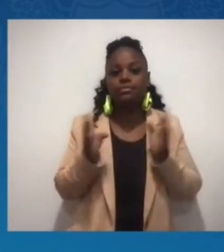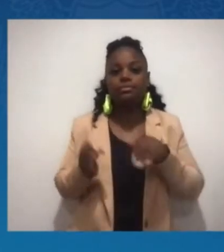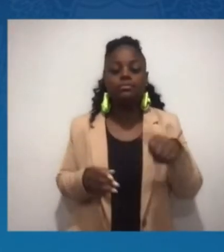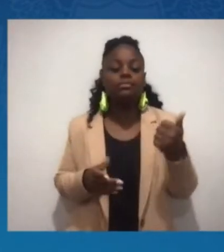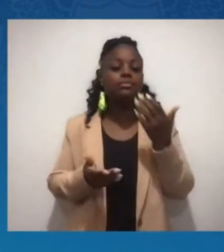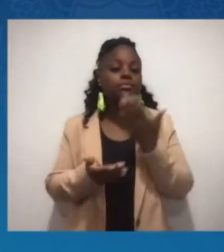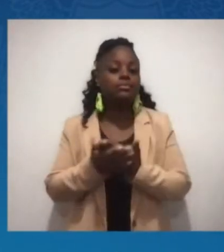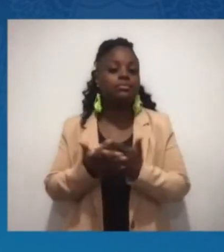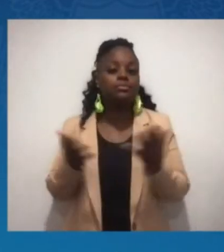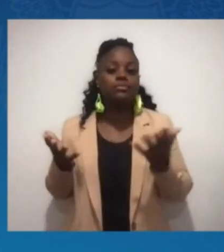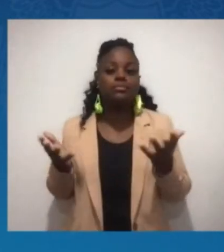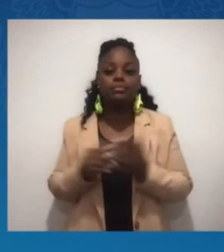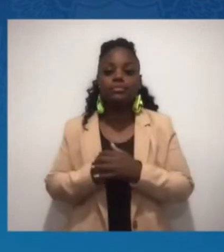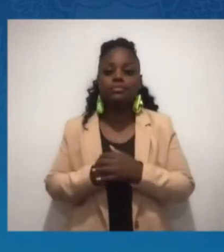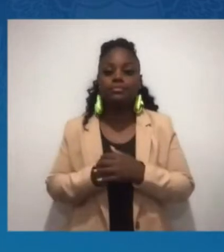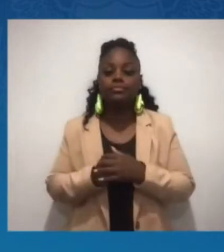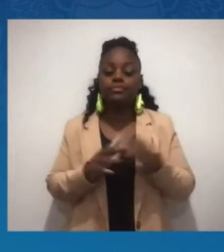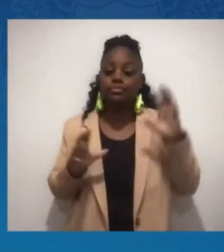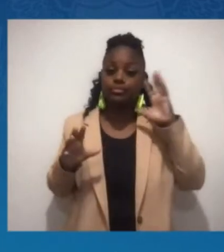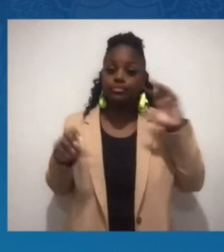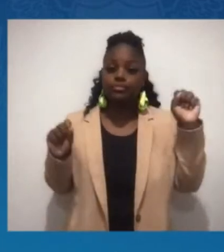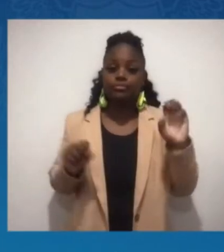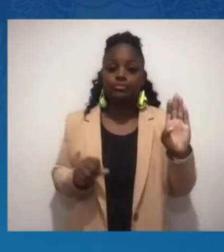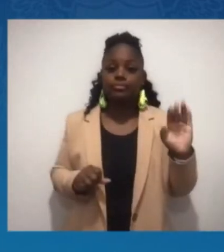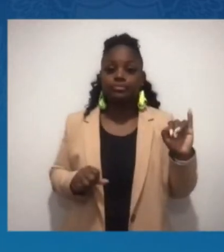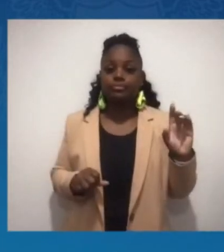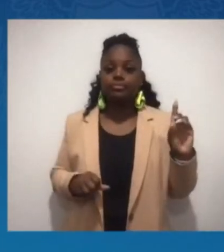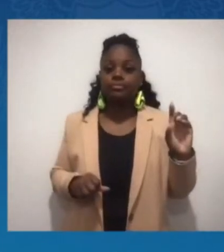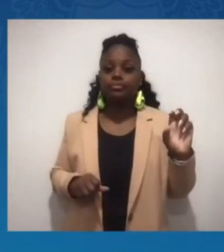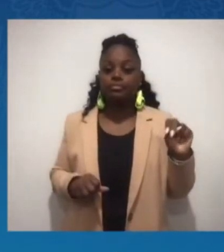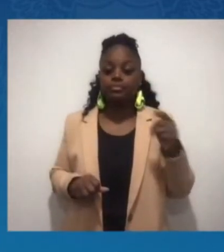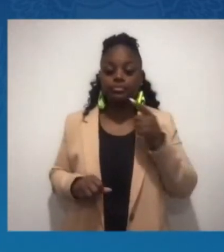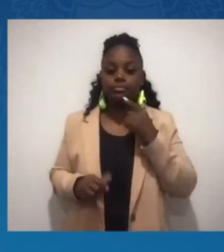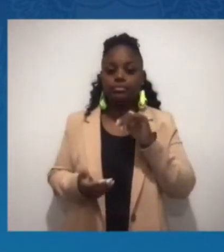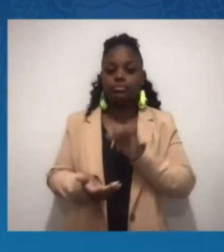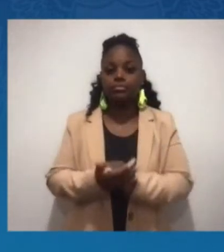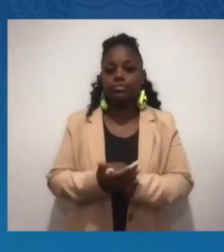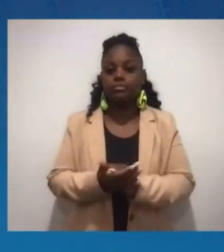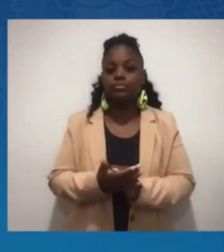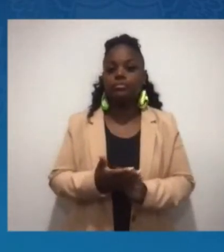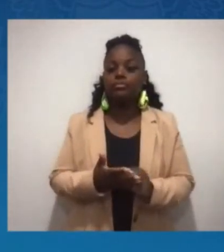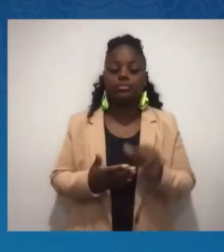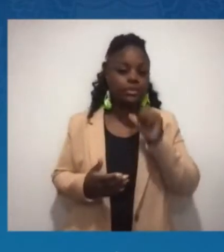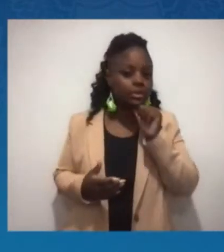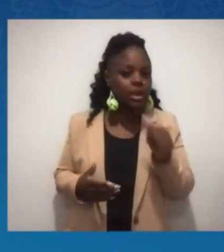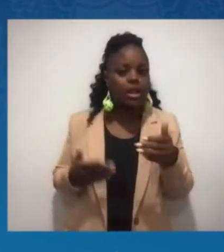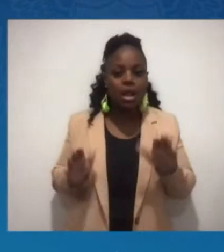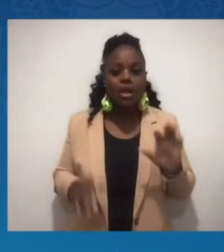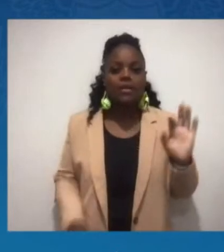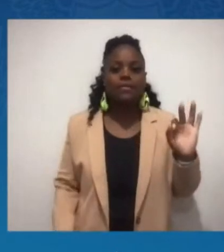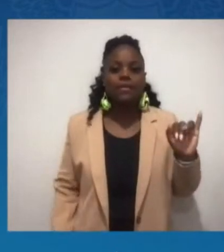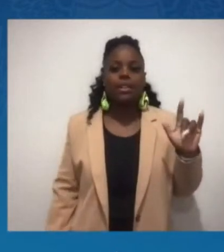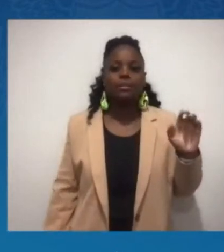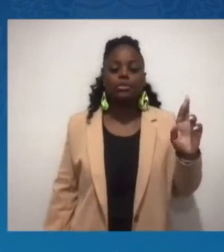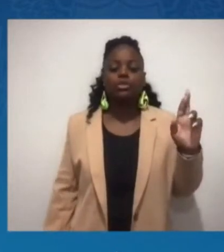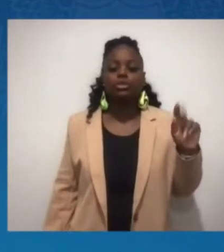President Biden has said he will not let the filibuster get in the way of signing the Women's Reproductive Health Act.